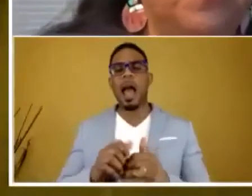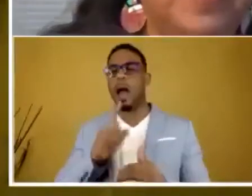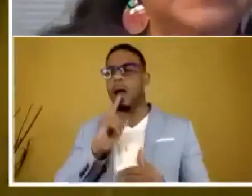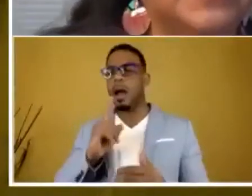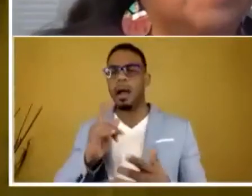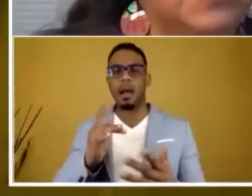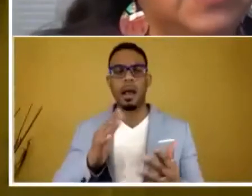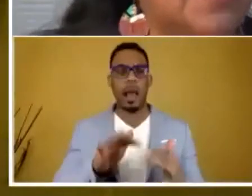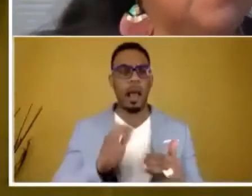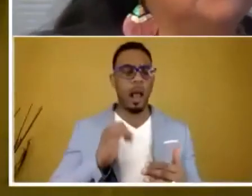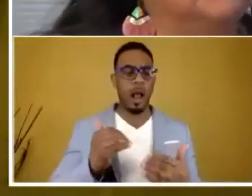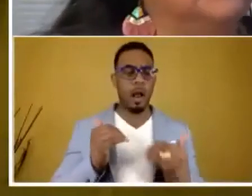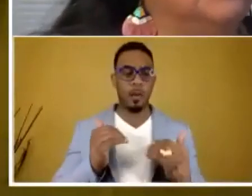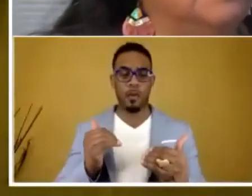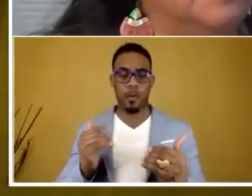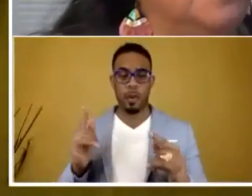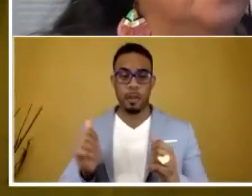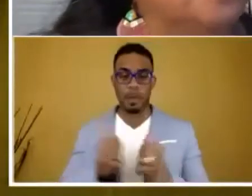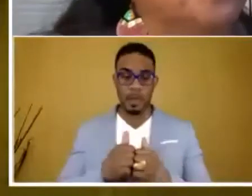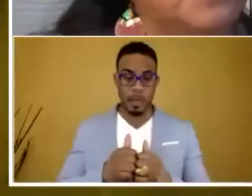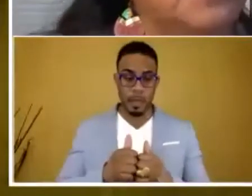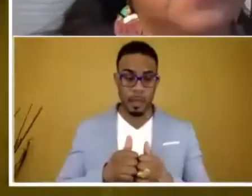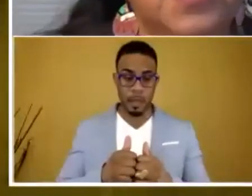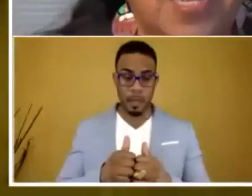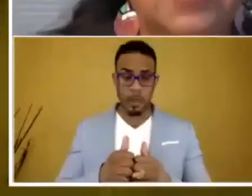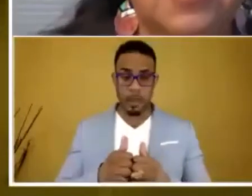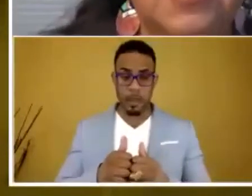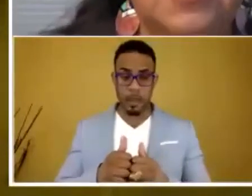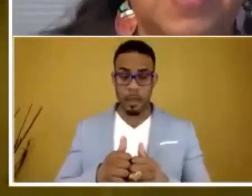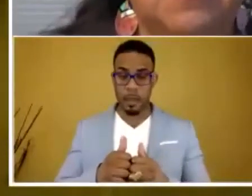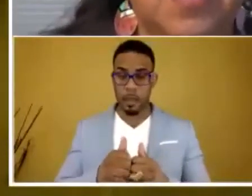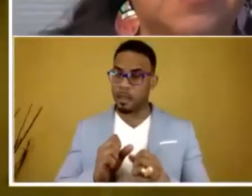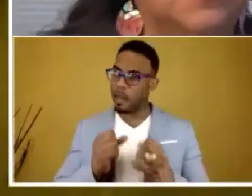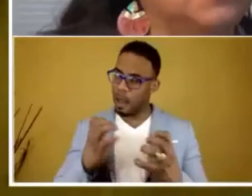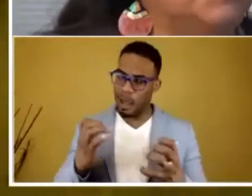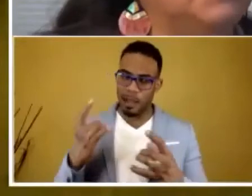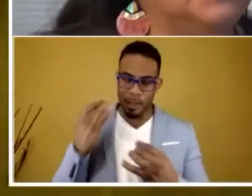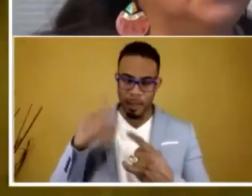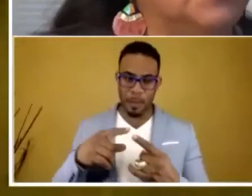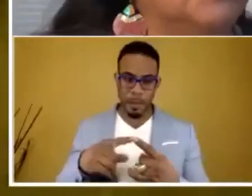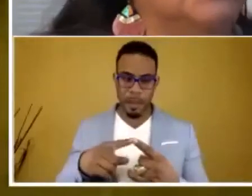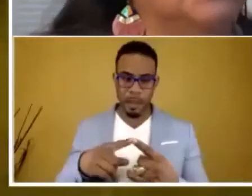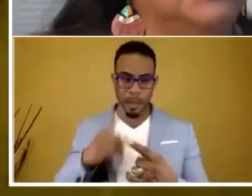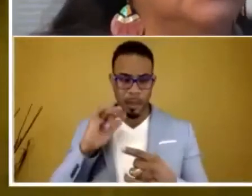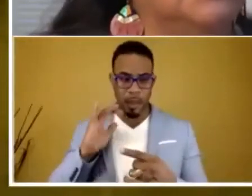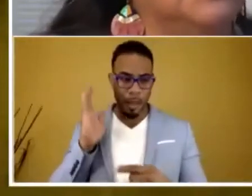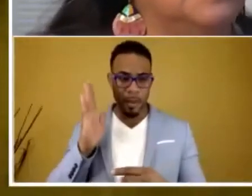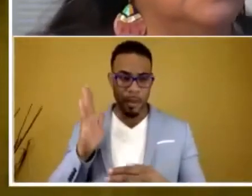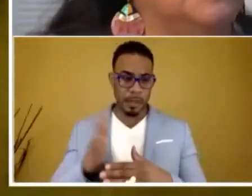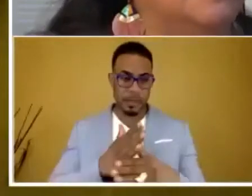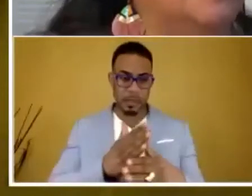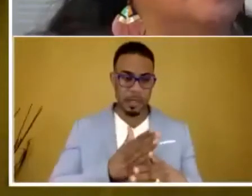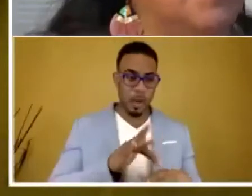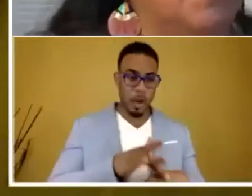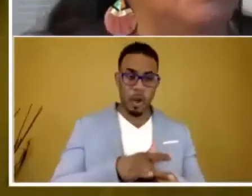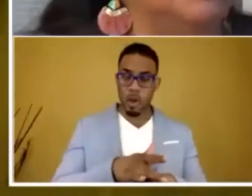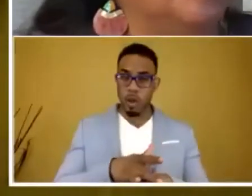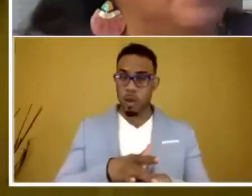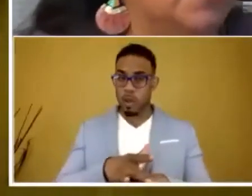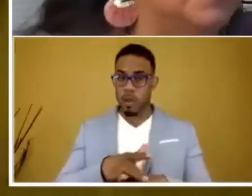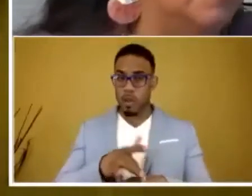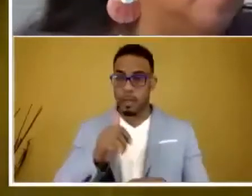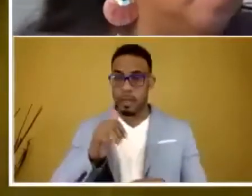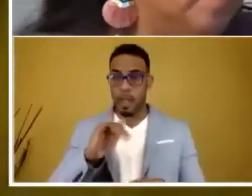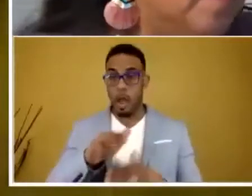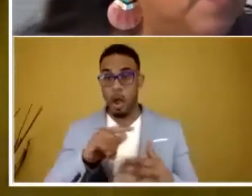how do our movements come together? There's a lot to think about. I think our speaker shared earlier all